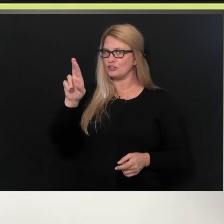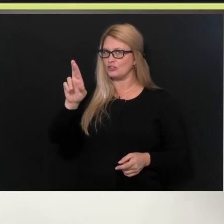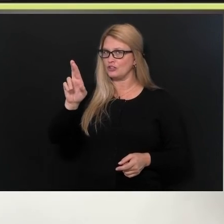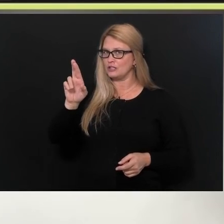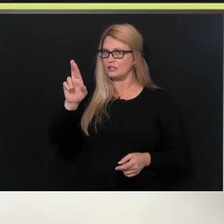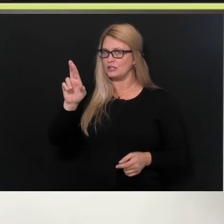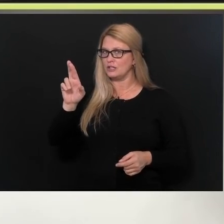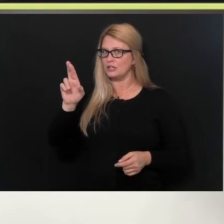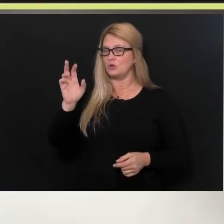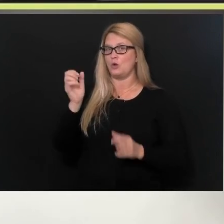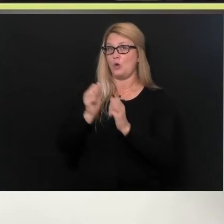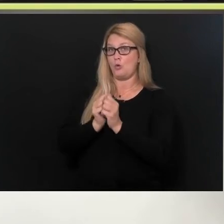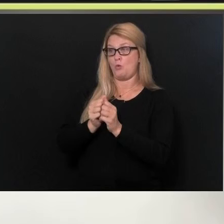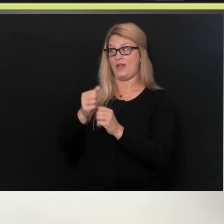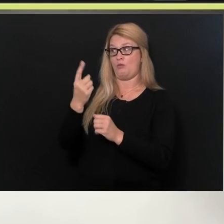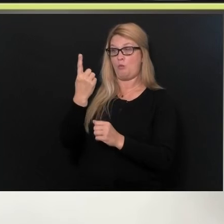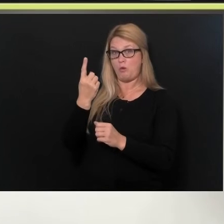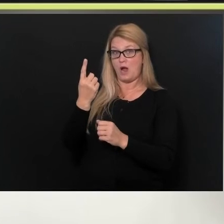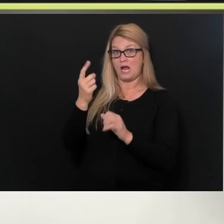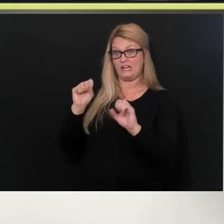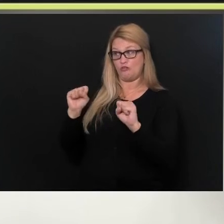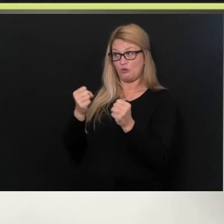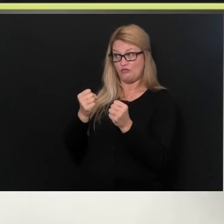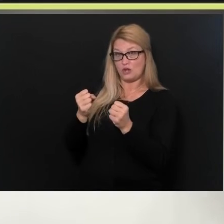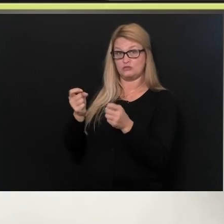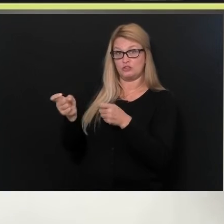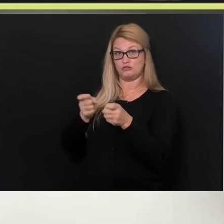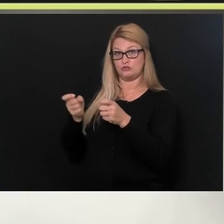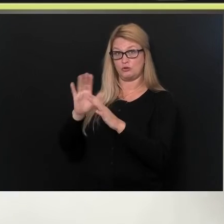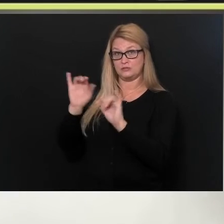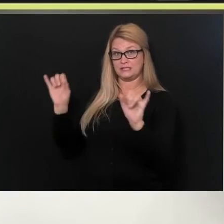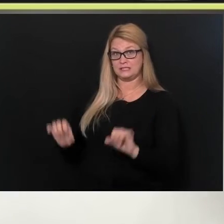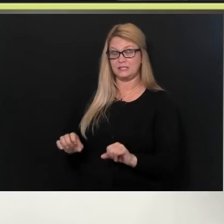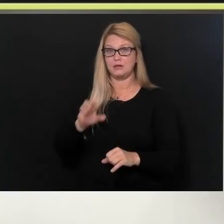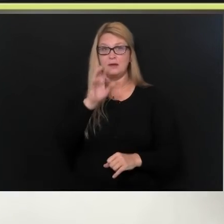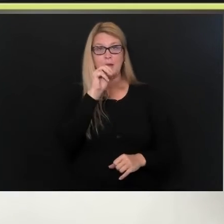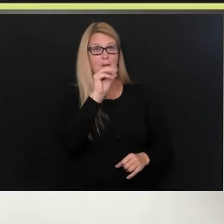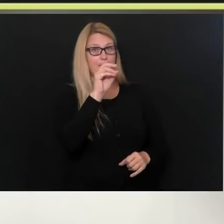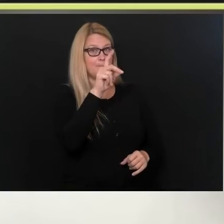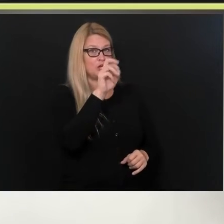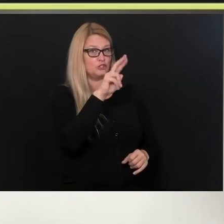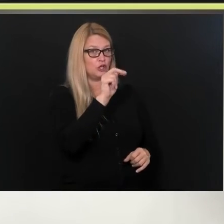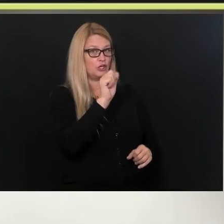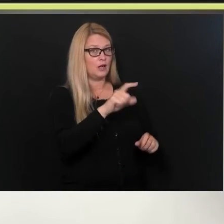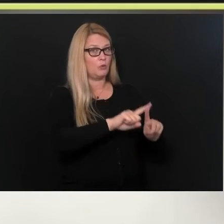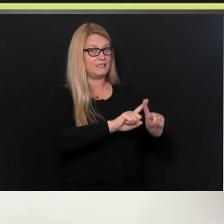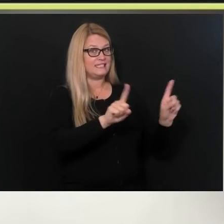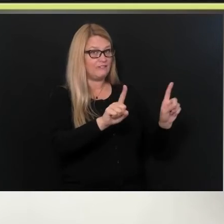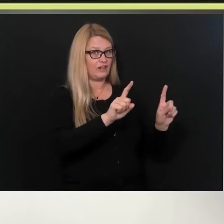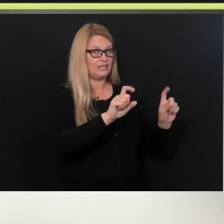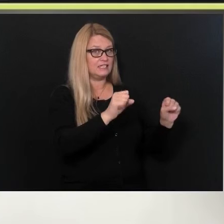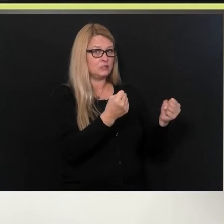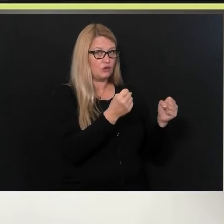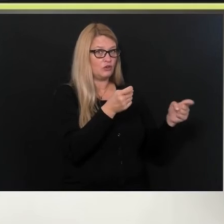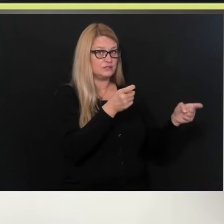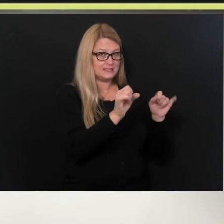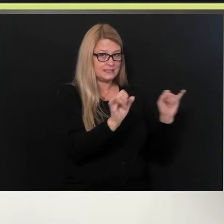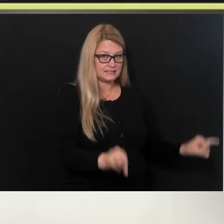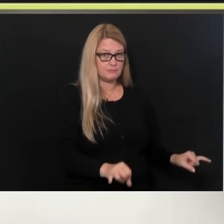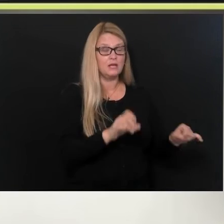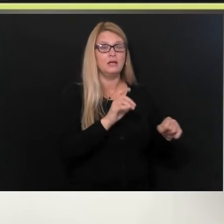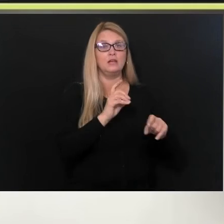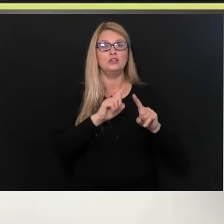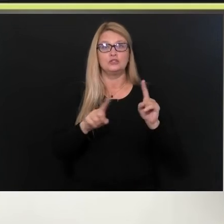of environmental control systems, Moderna vaccine with another set, and preparing to be able to